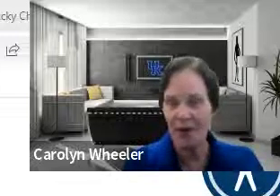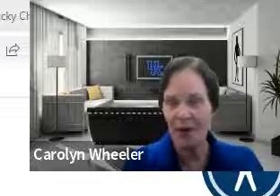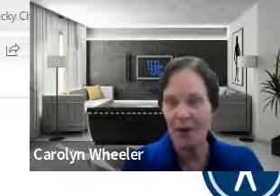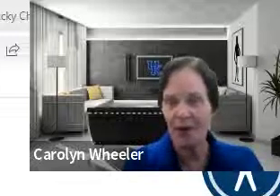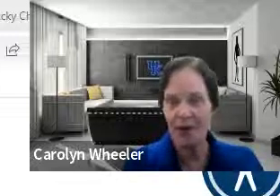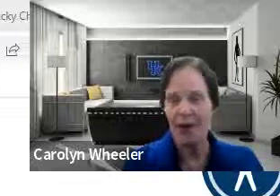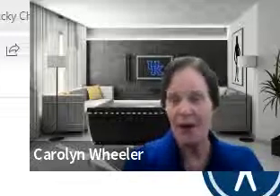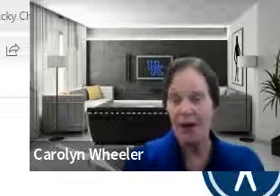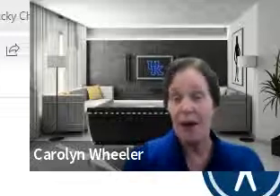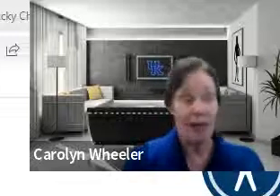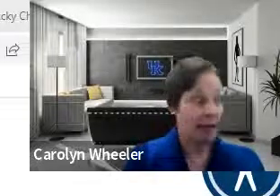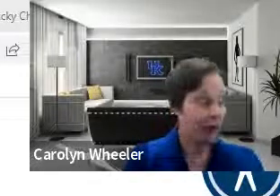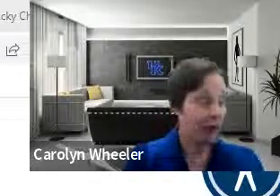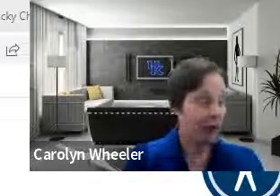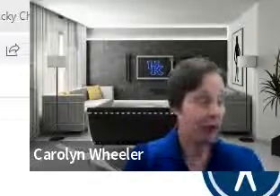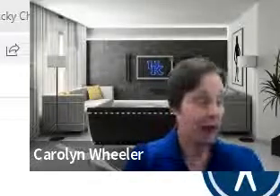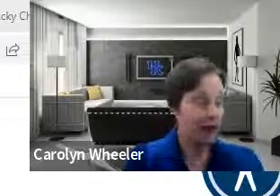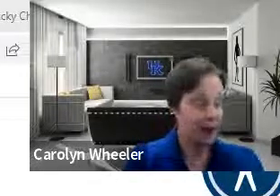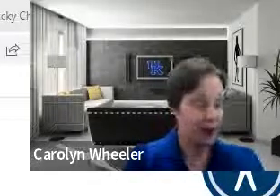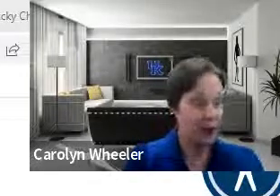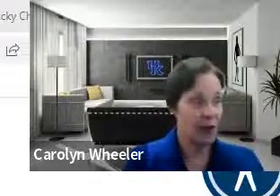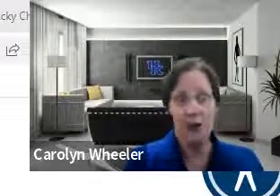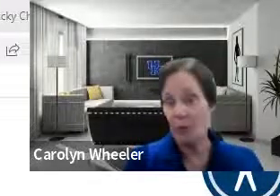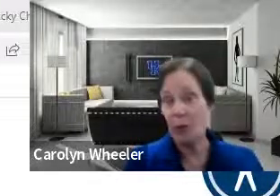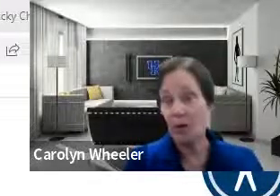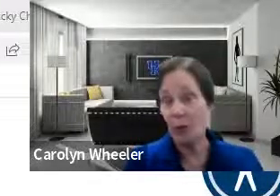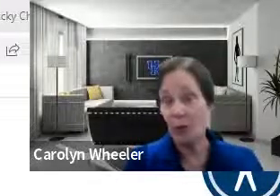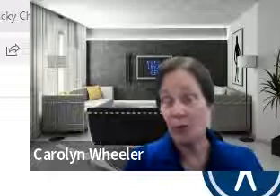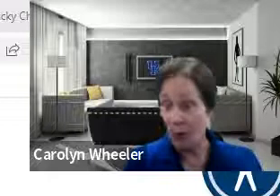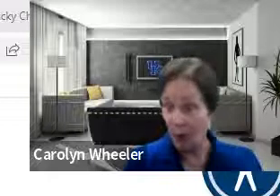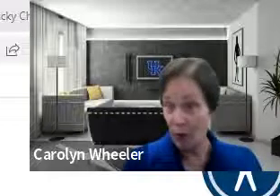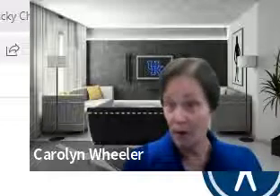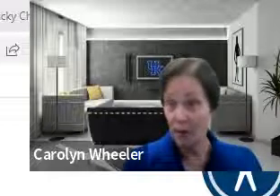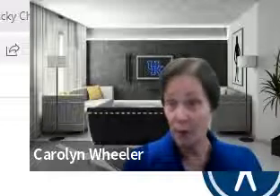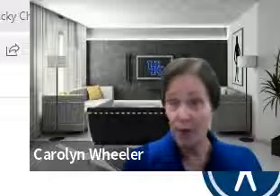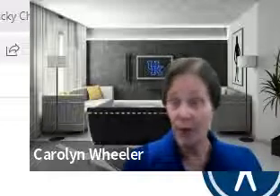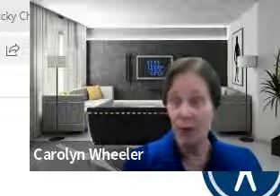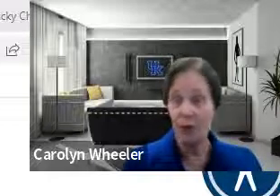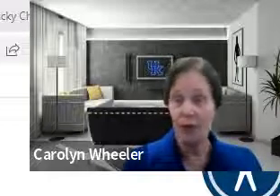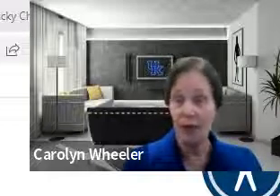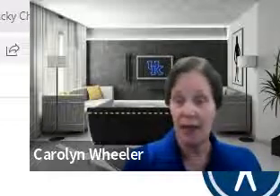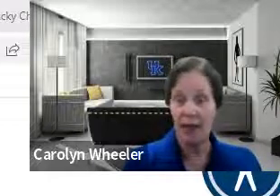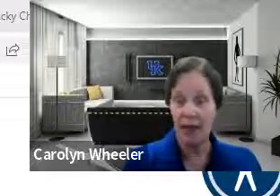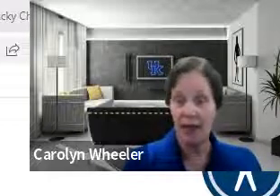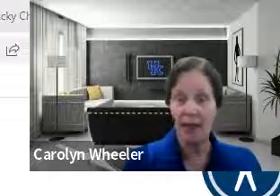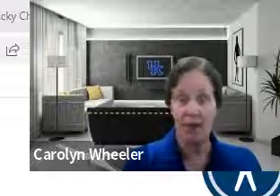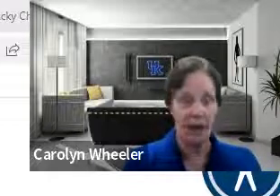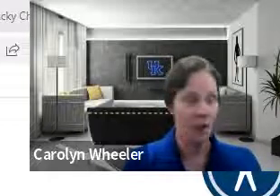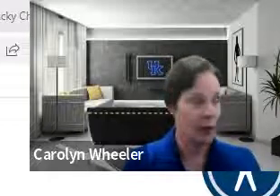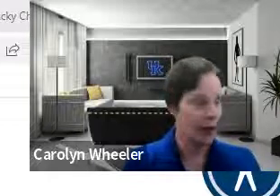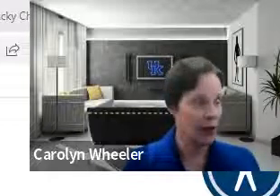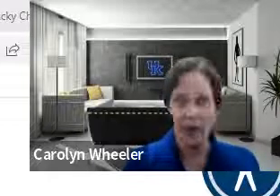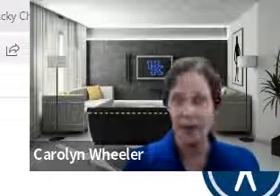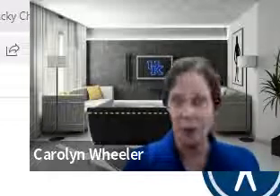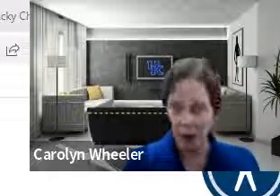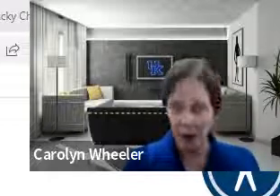name is Carolyn Wheeler, and on behalf of the Human Development Institute and the Supported Employment Training Project in particular, of which Katie and Chelsea and I are